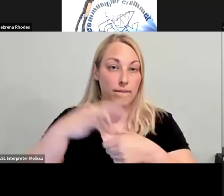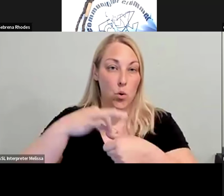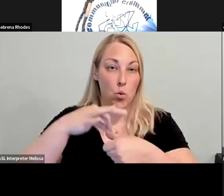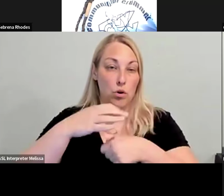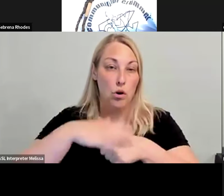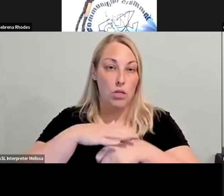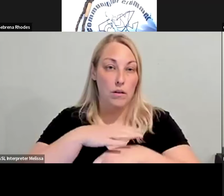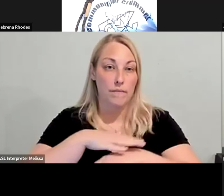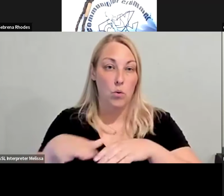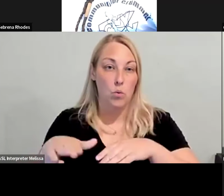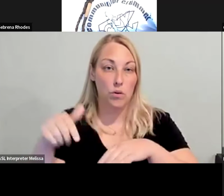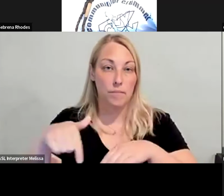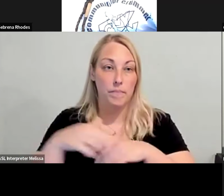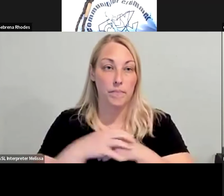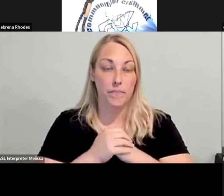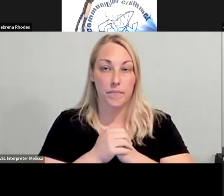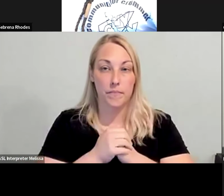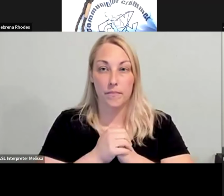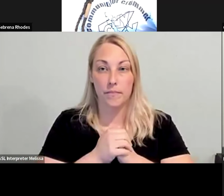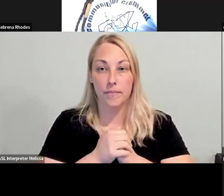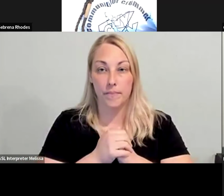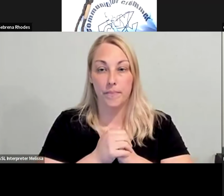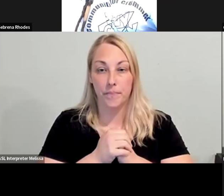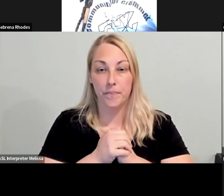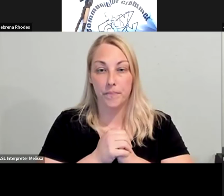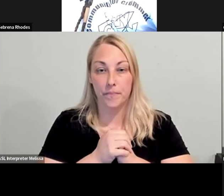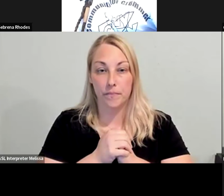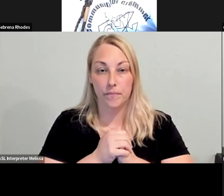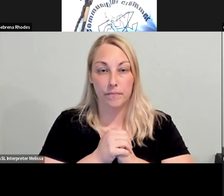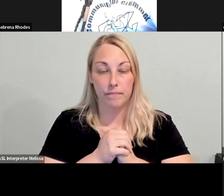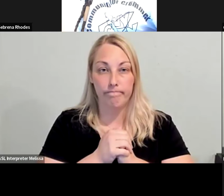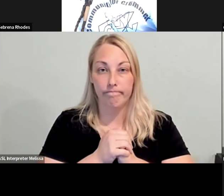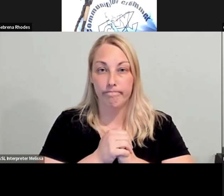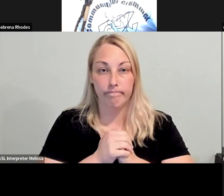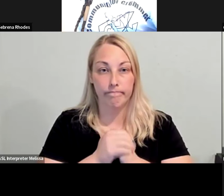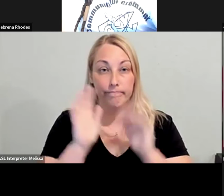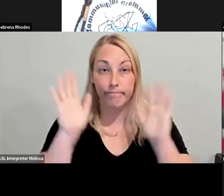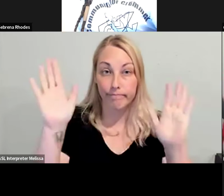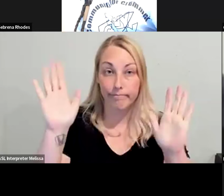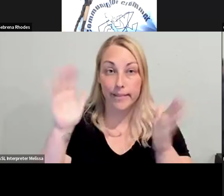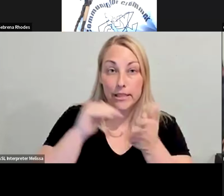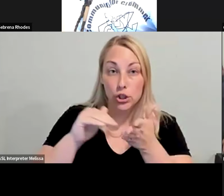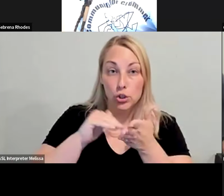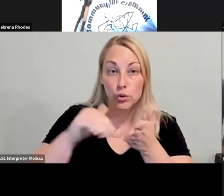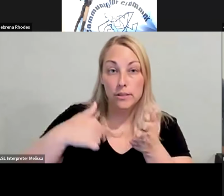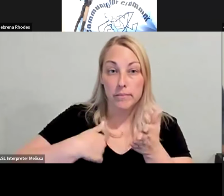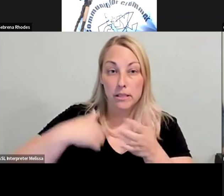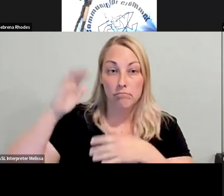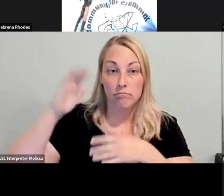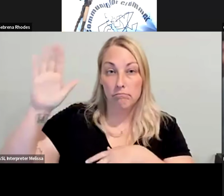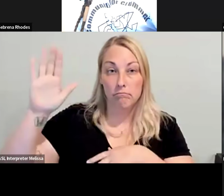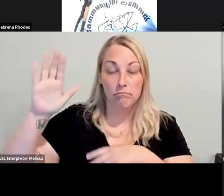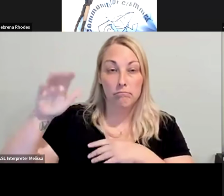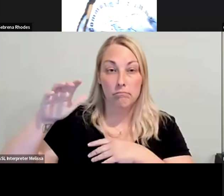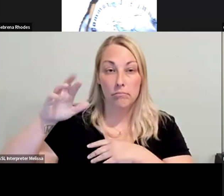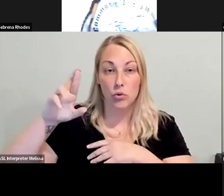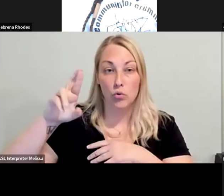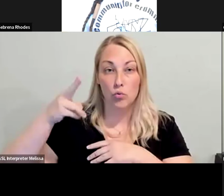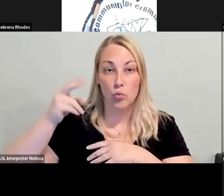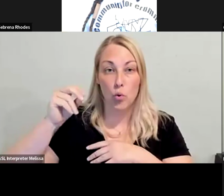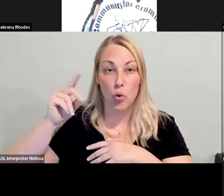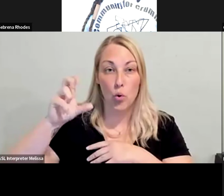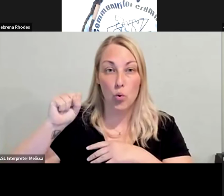vote on the floor in support of this project? I would like, I'd like to. Excuse me, I would like, What